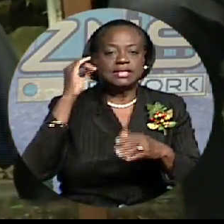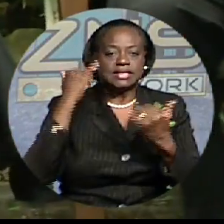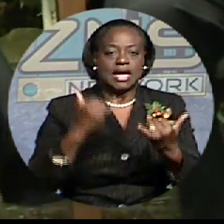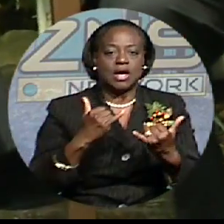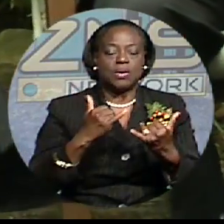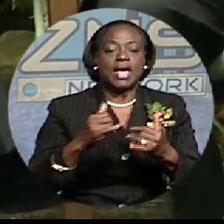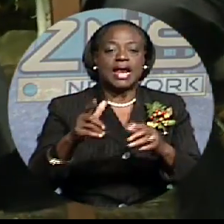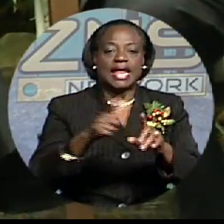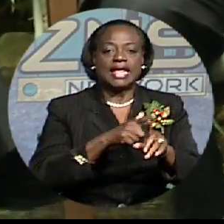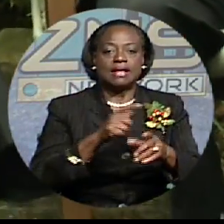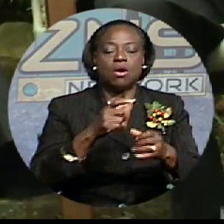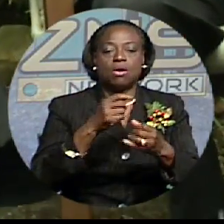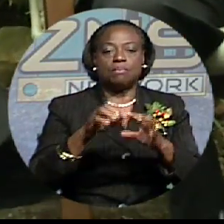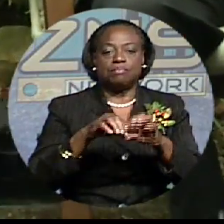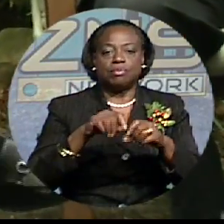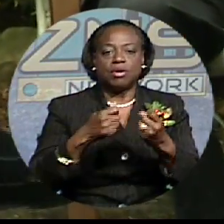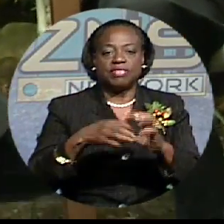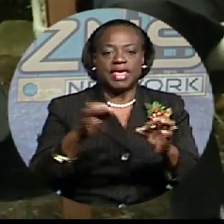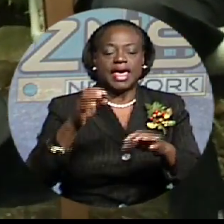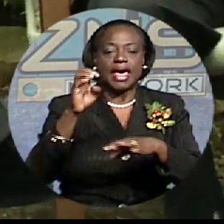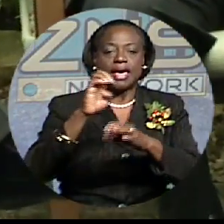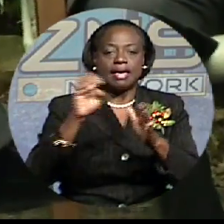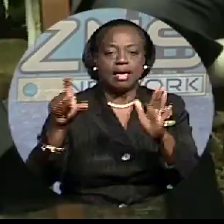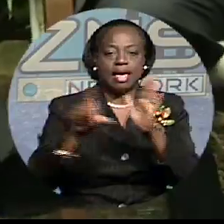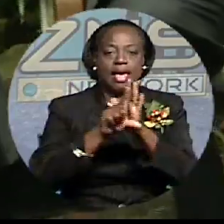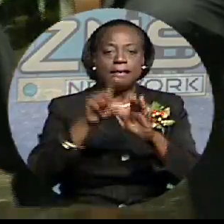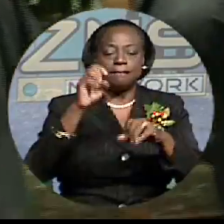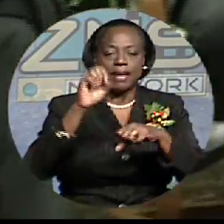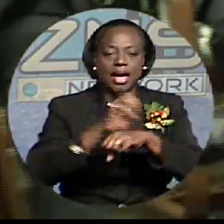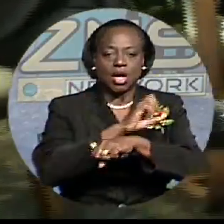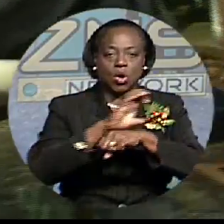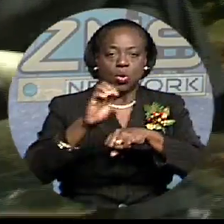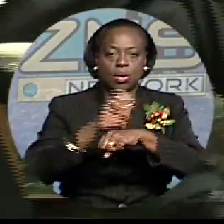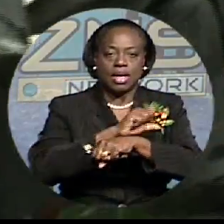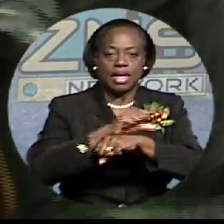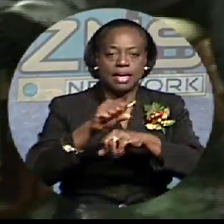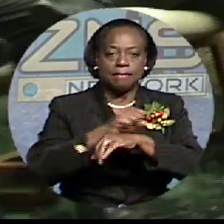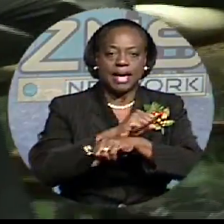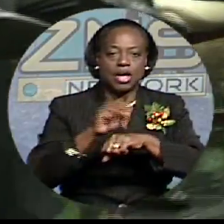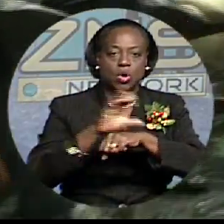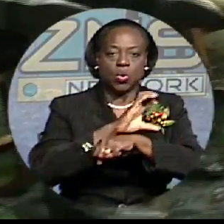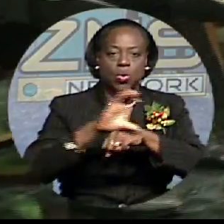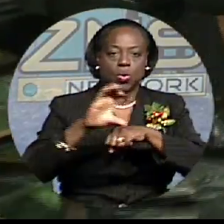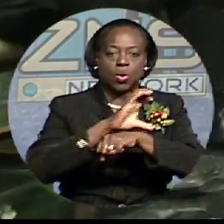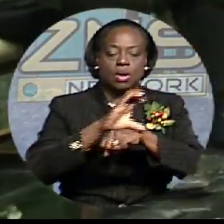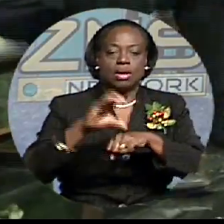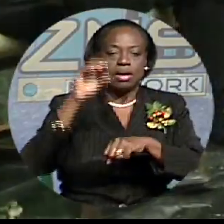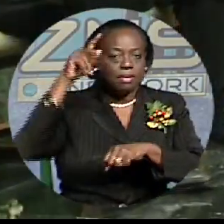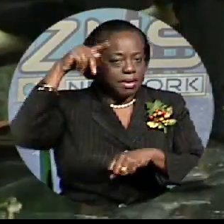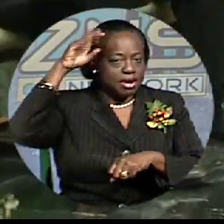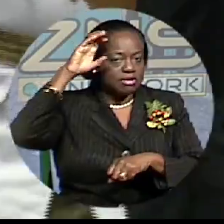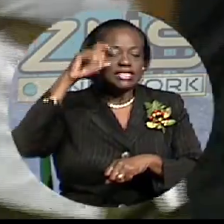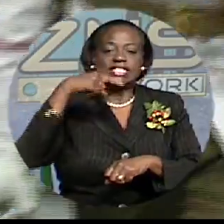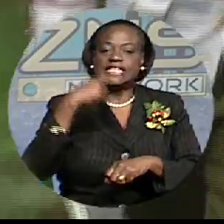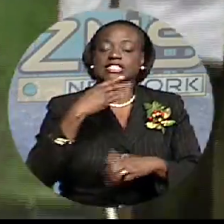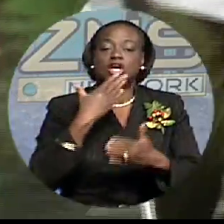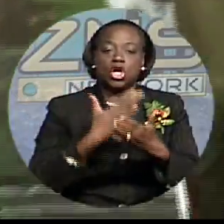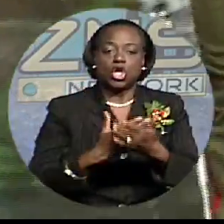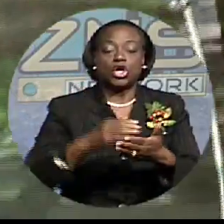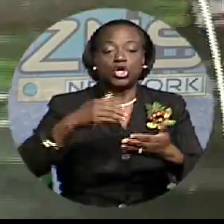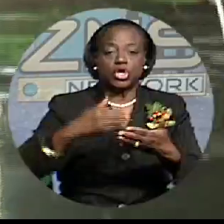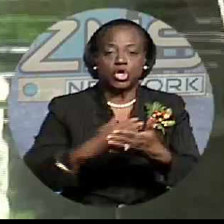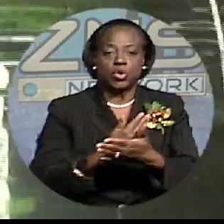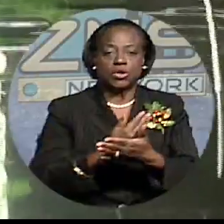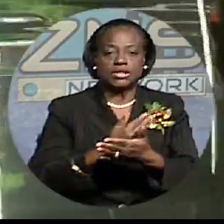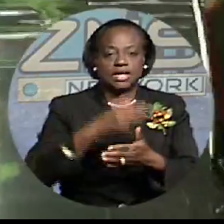lifting the embargo. Prime Minister the Right Honorable Christie says no doubt this is good news, as our relationship with Cuba will only be strengthened. And while